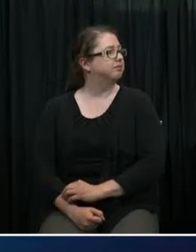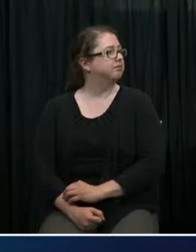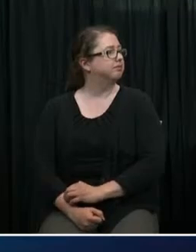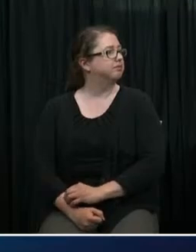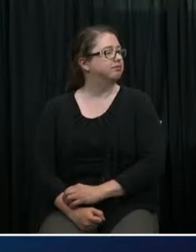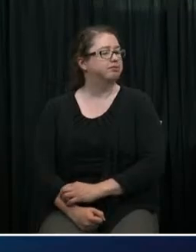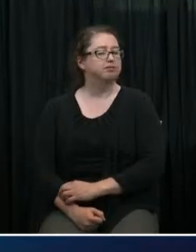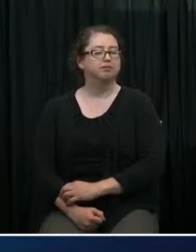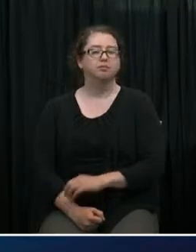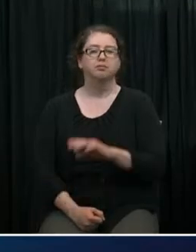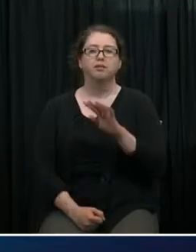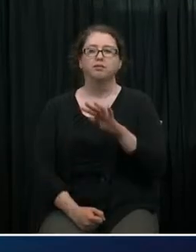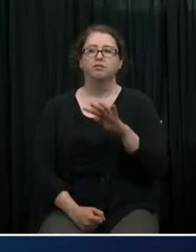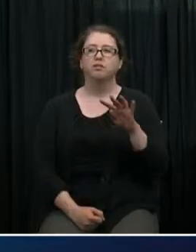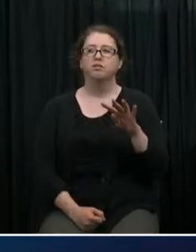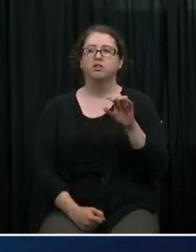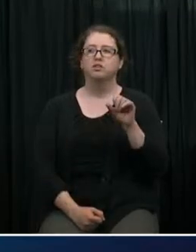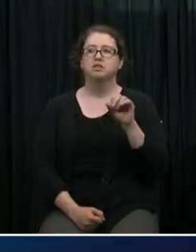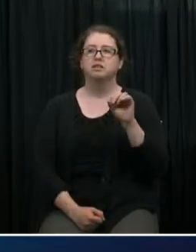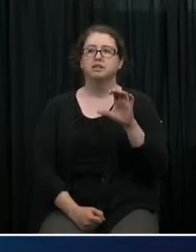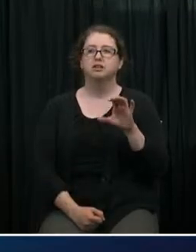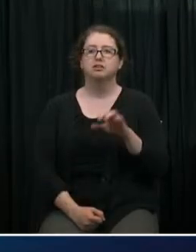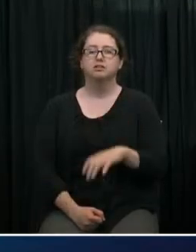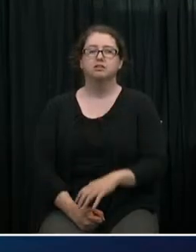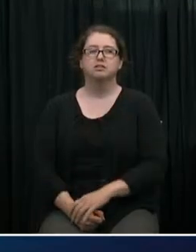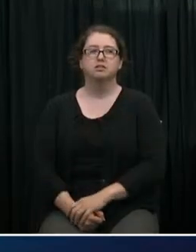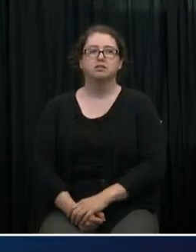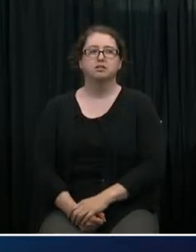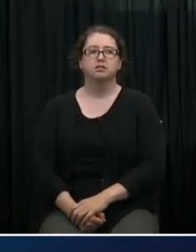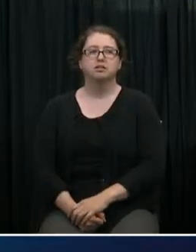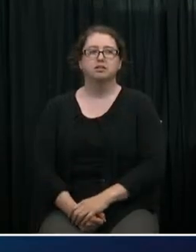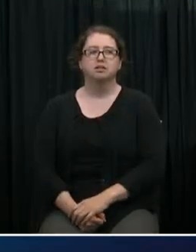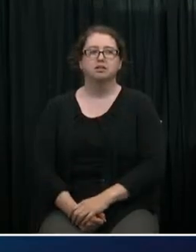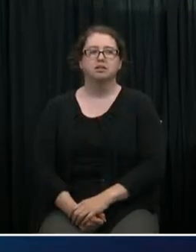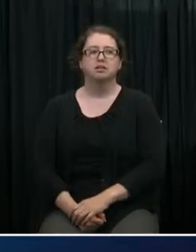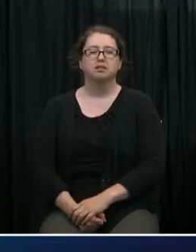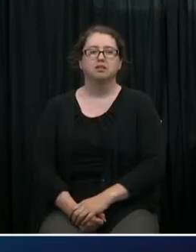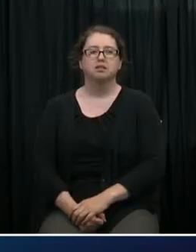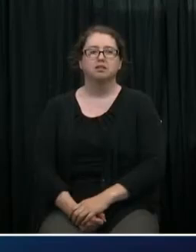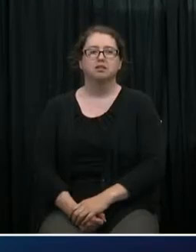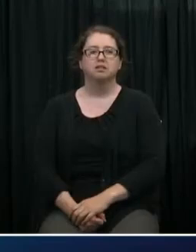Forty more seconds and the ballot will be closed.